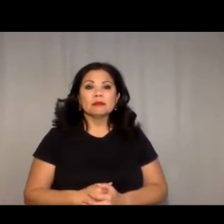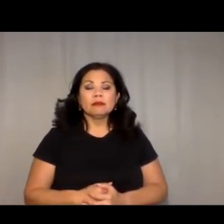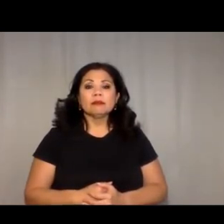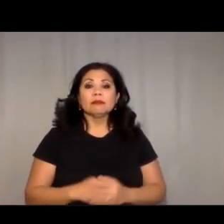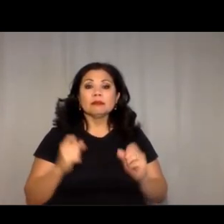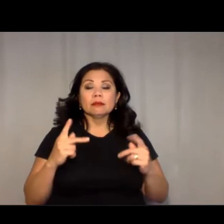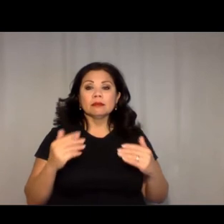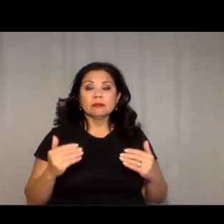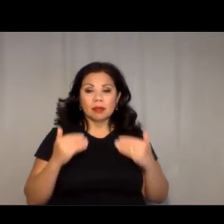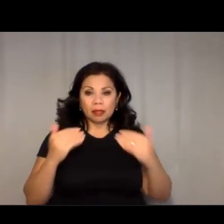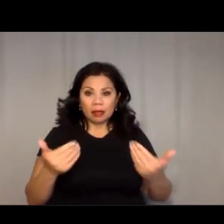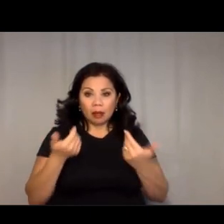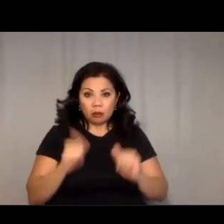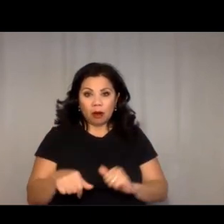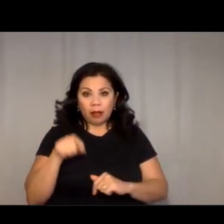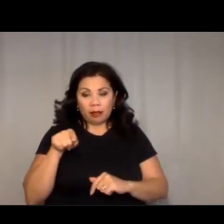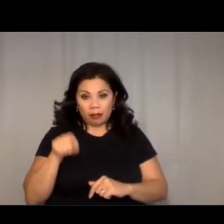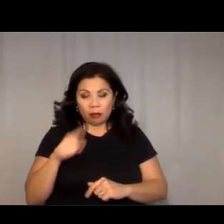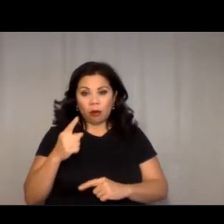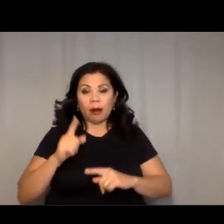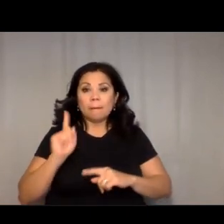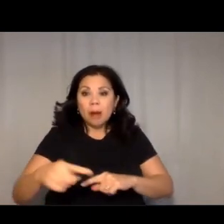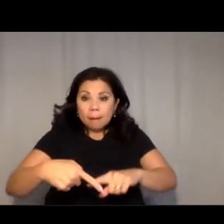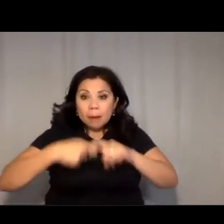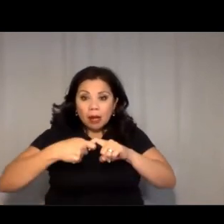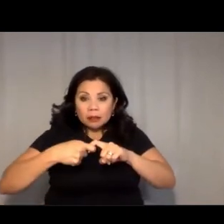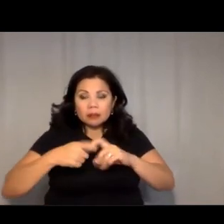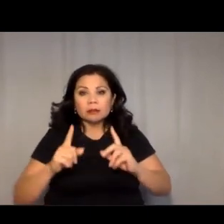All right, go ahead and try that one and see what you get. Press pause and then come back.